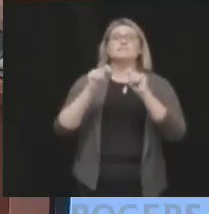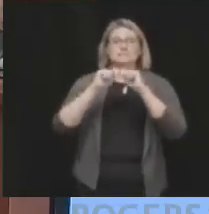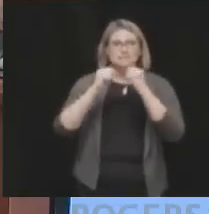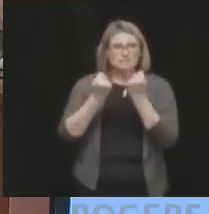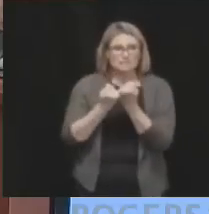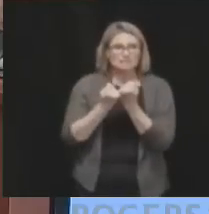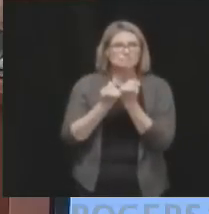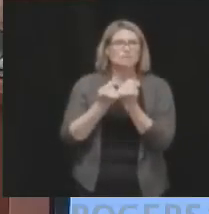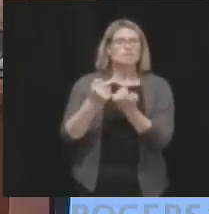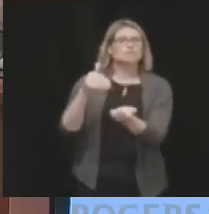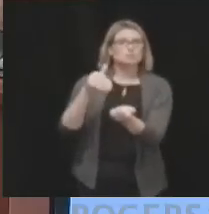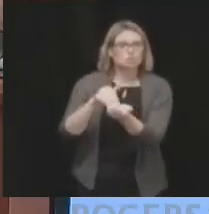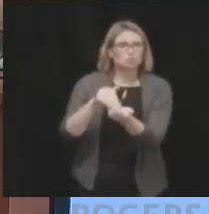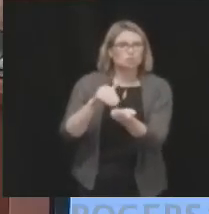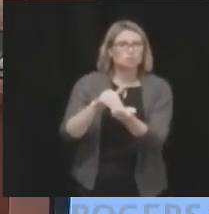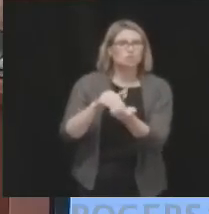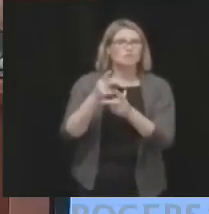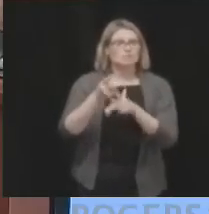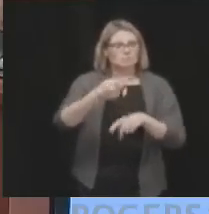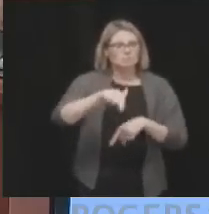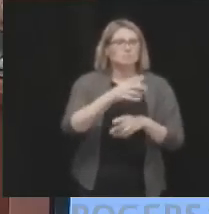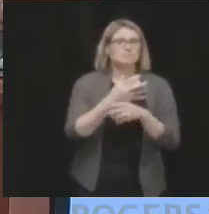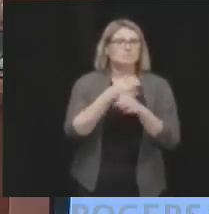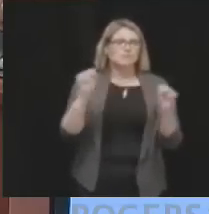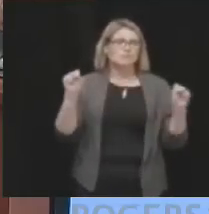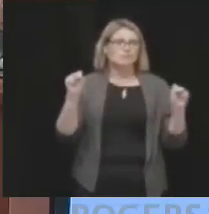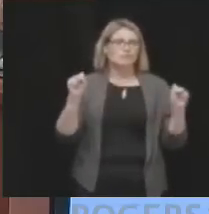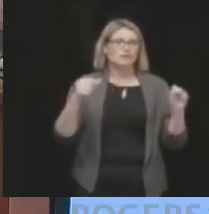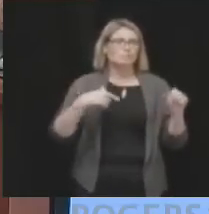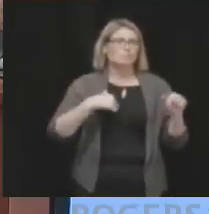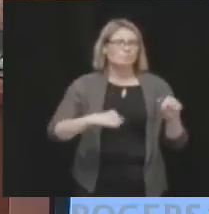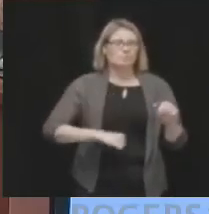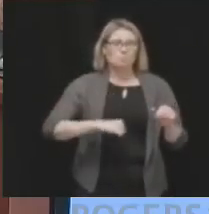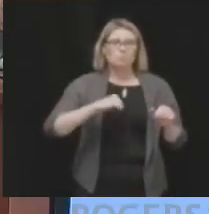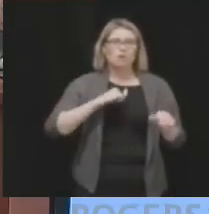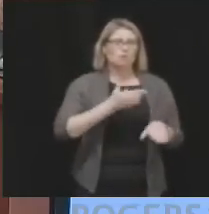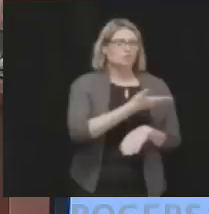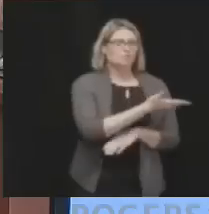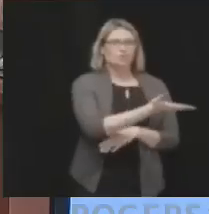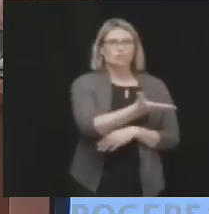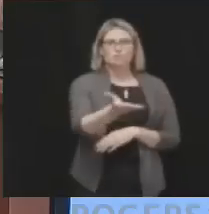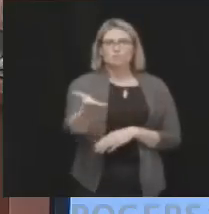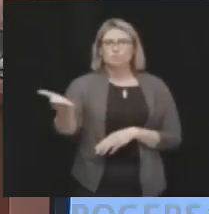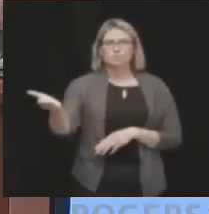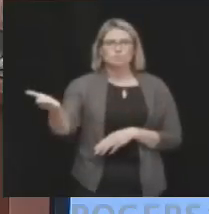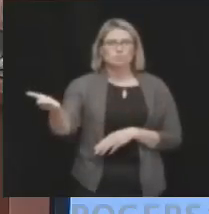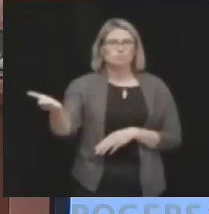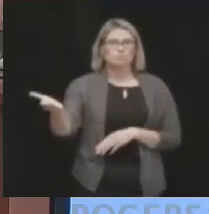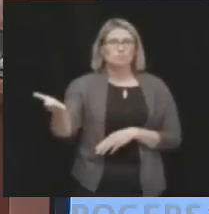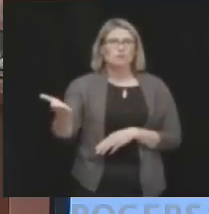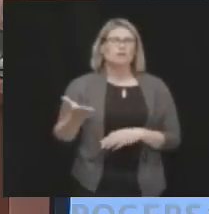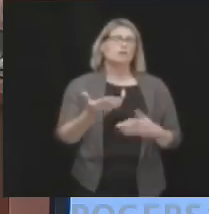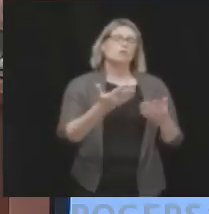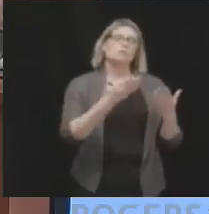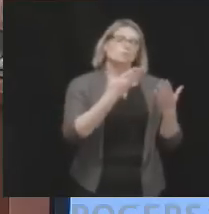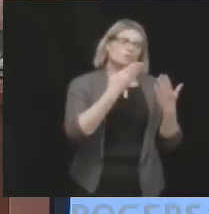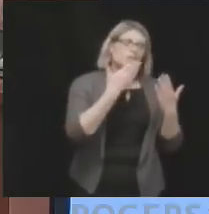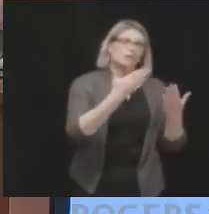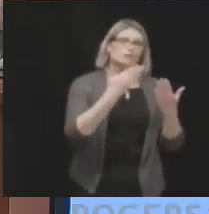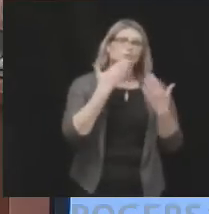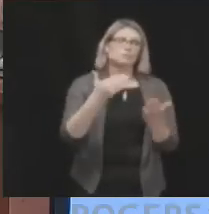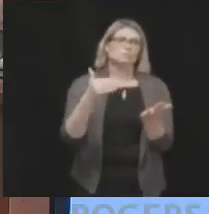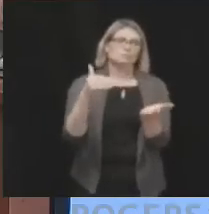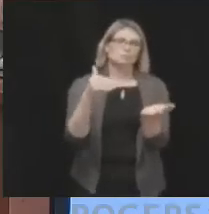our cleaners, our premier responders, and our public service as well. You are